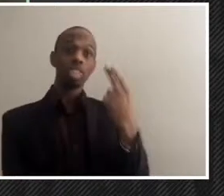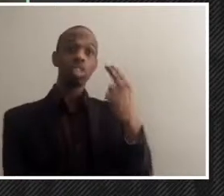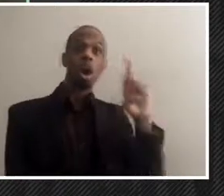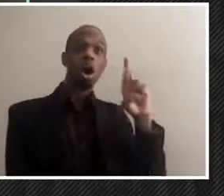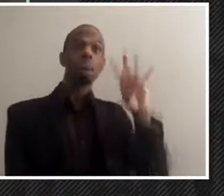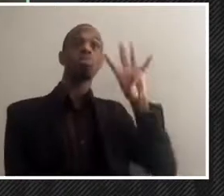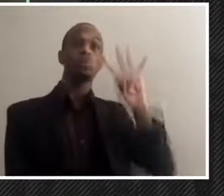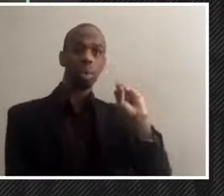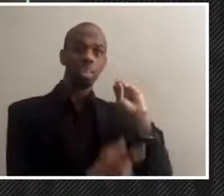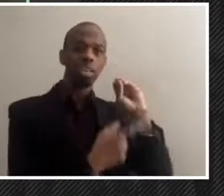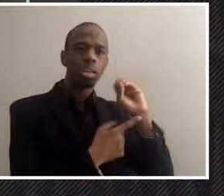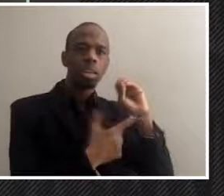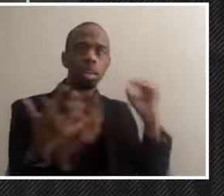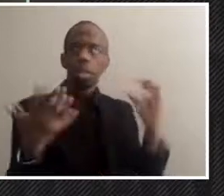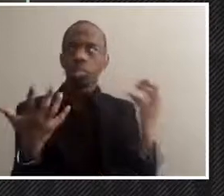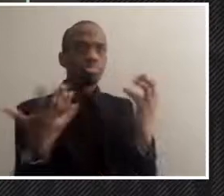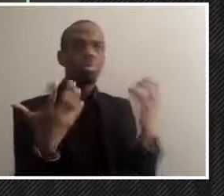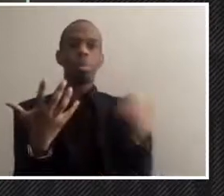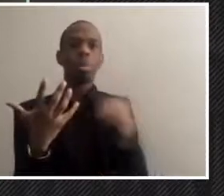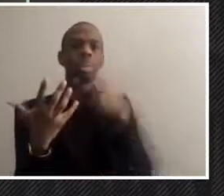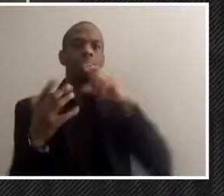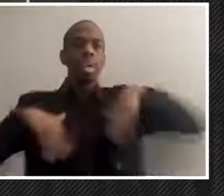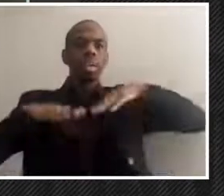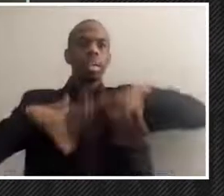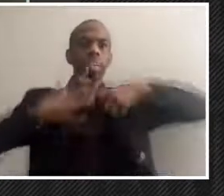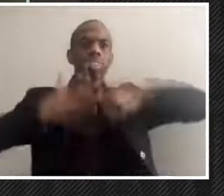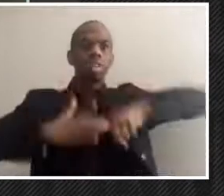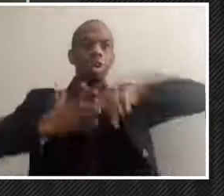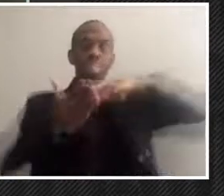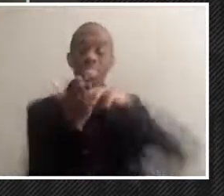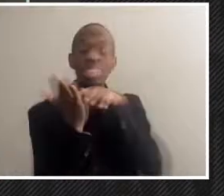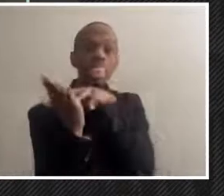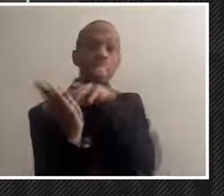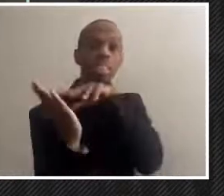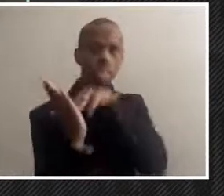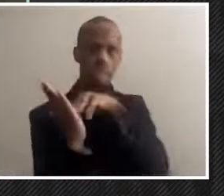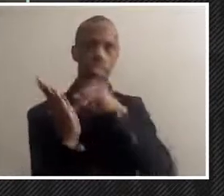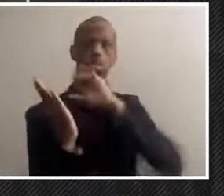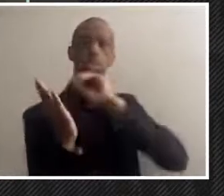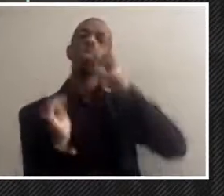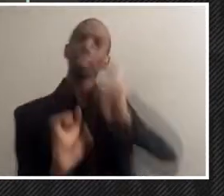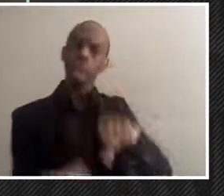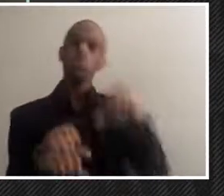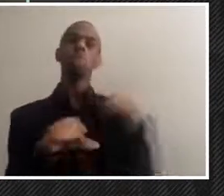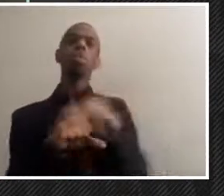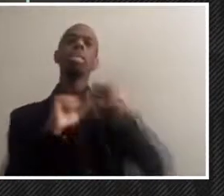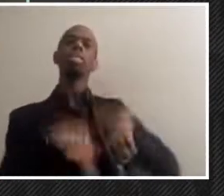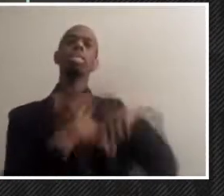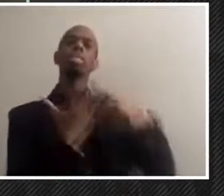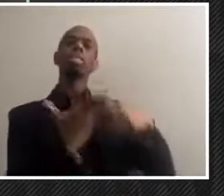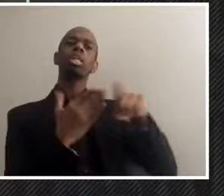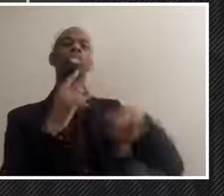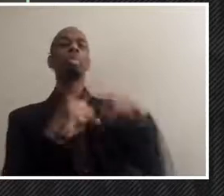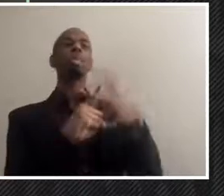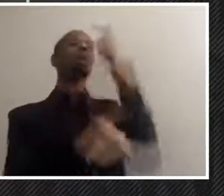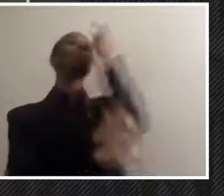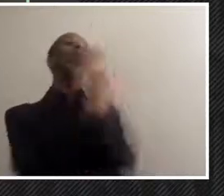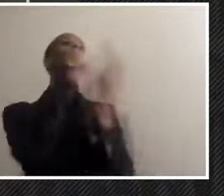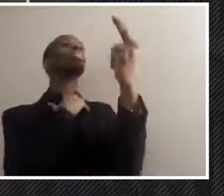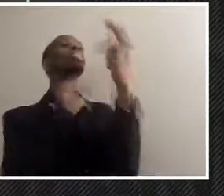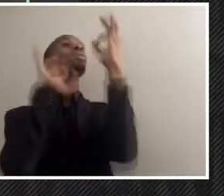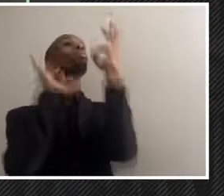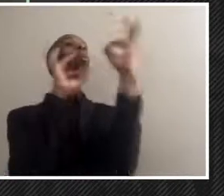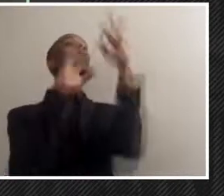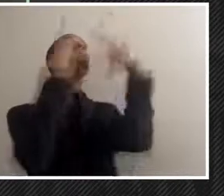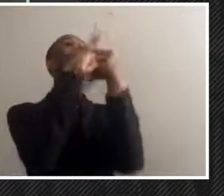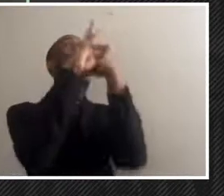right? And so while we can talk utopian, I'm probably the most optimistic person you will ever meet. It is about making sure that you